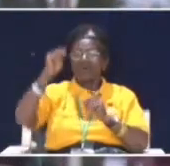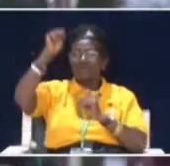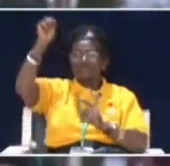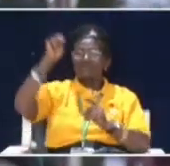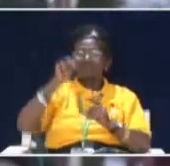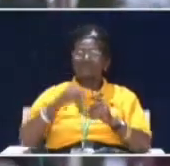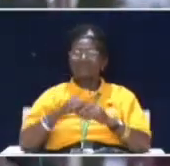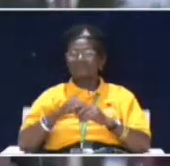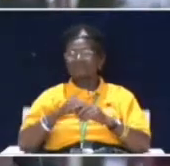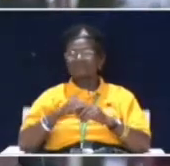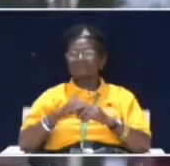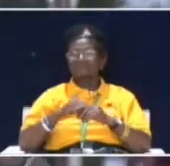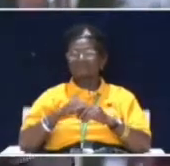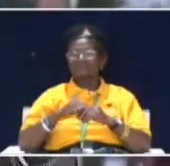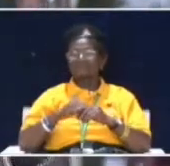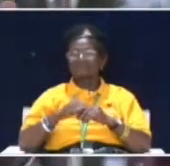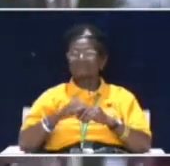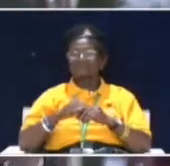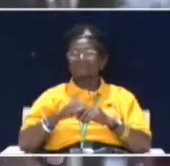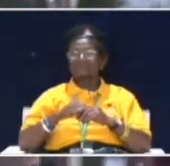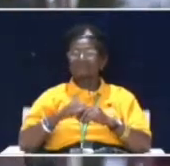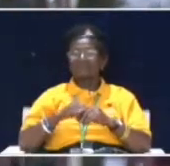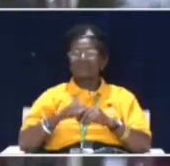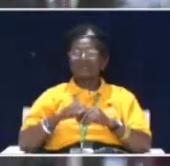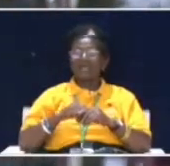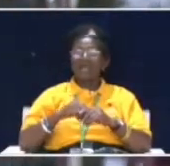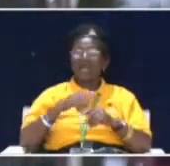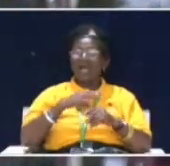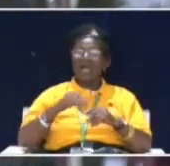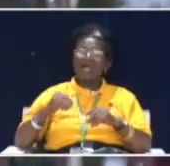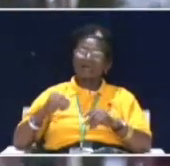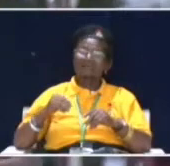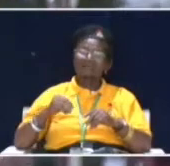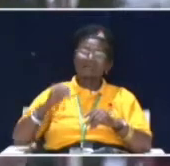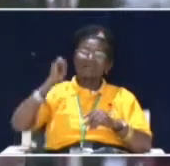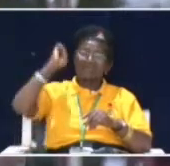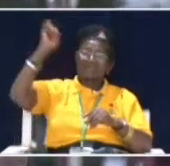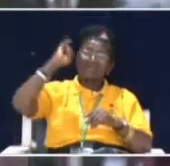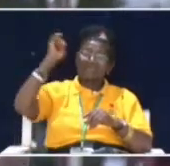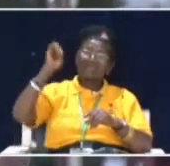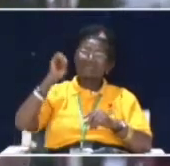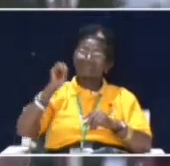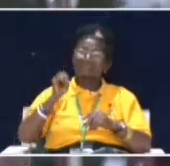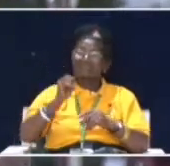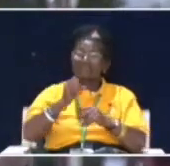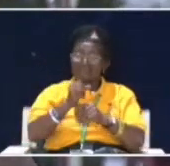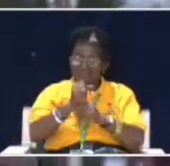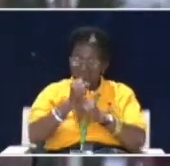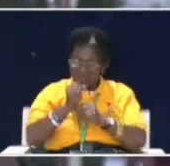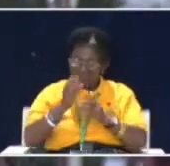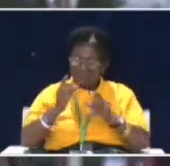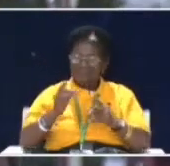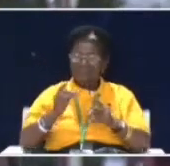fún. And also he is sovereign. Òun náà sì ni kábíyèsí.